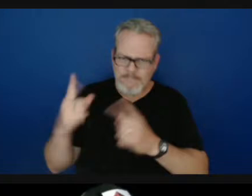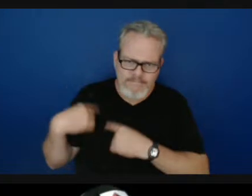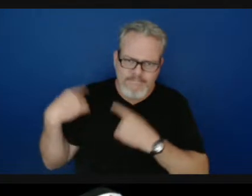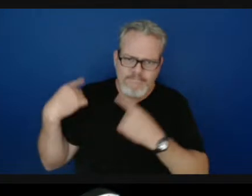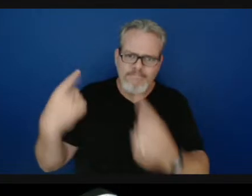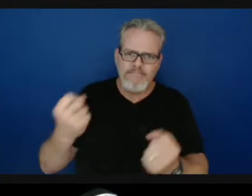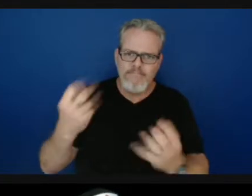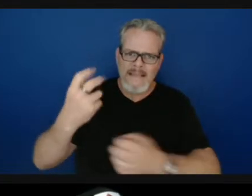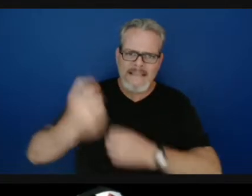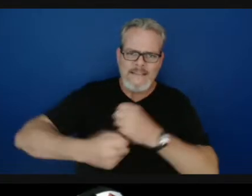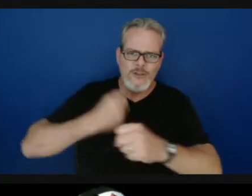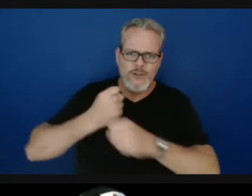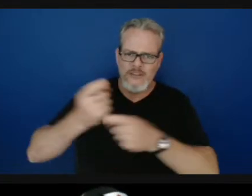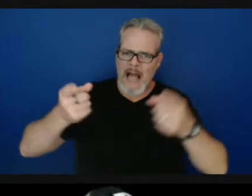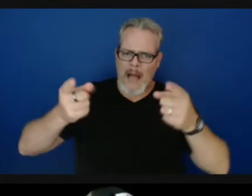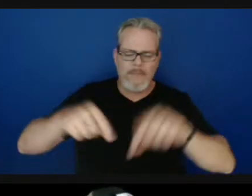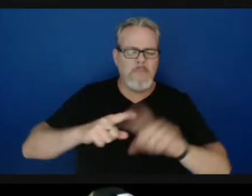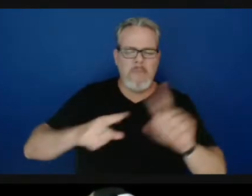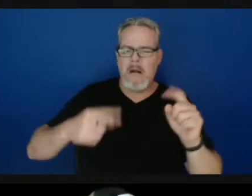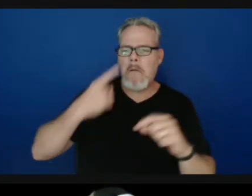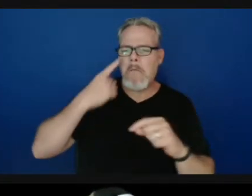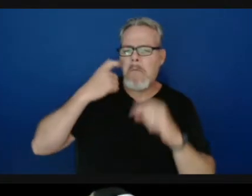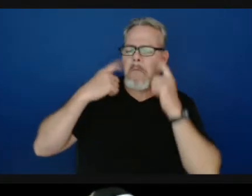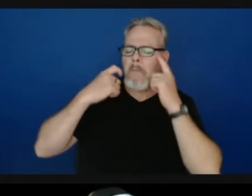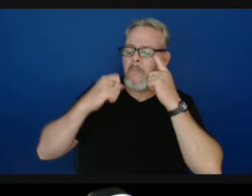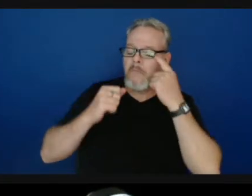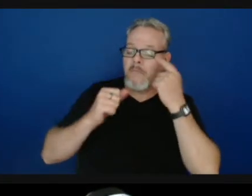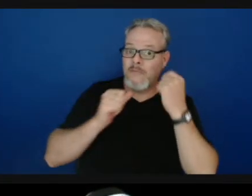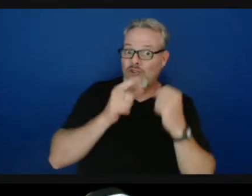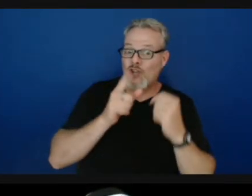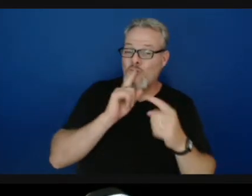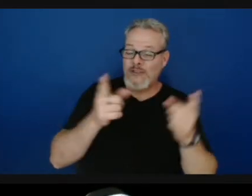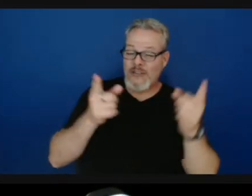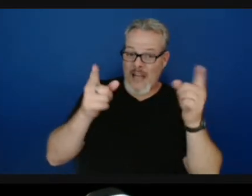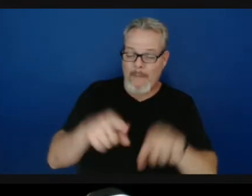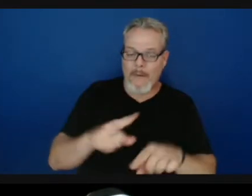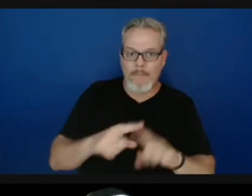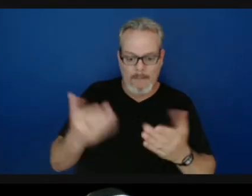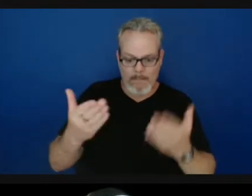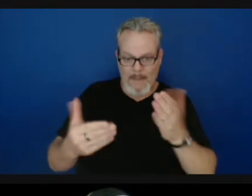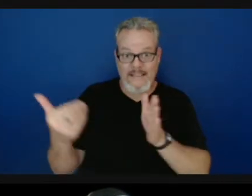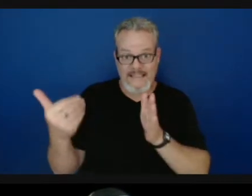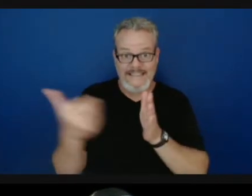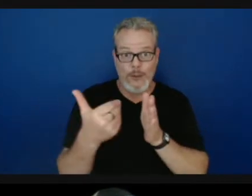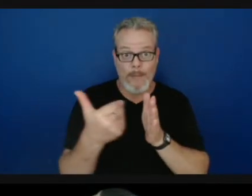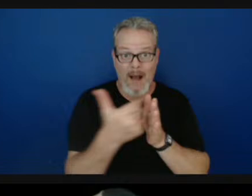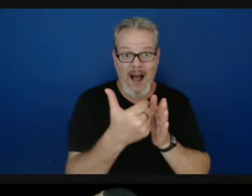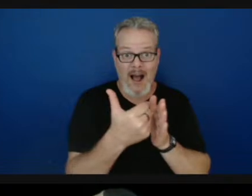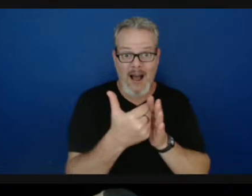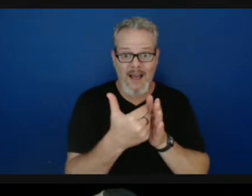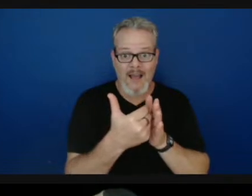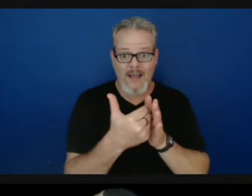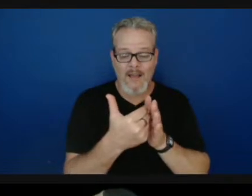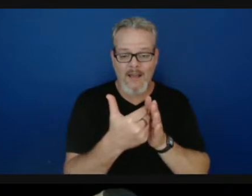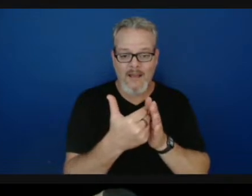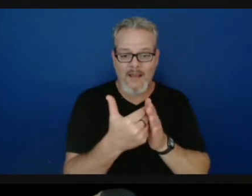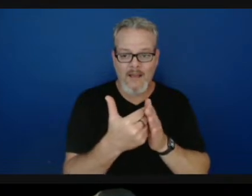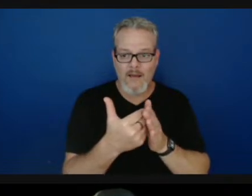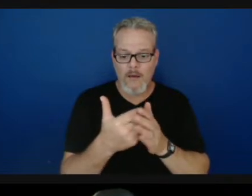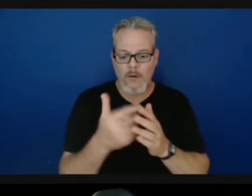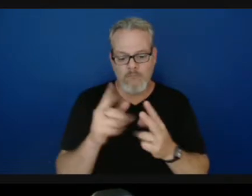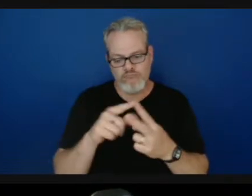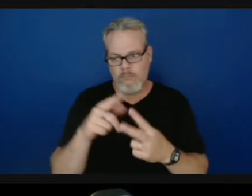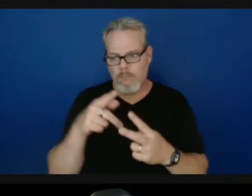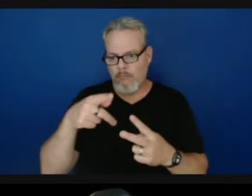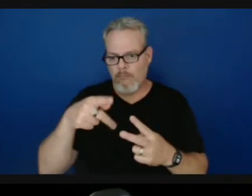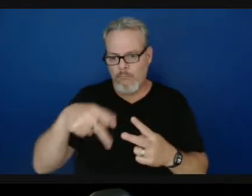anymore. I think that you could have an eruption nearby there, and then if you call it Pu'o'o or something else, it will